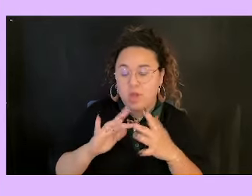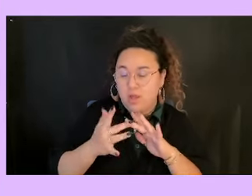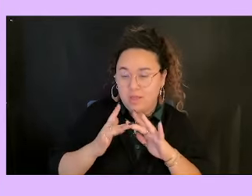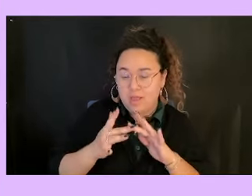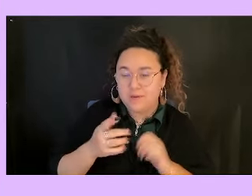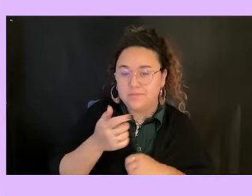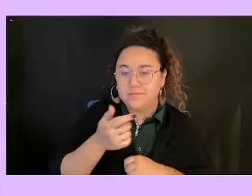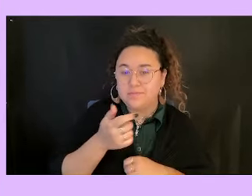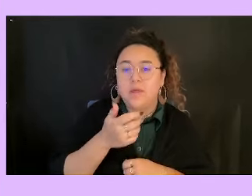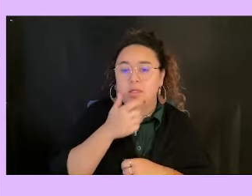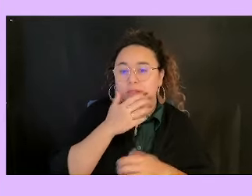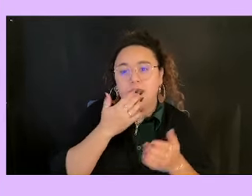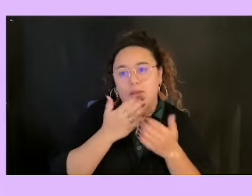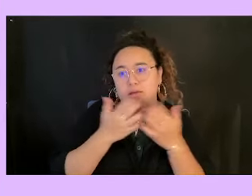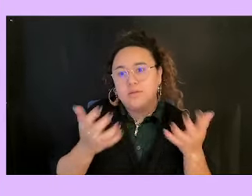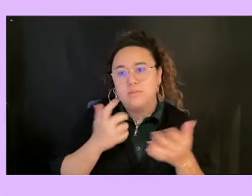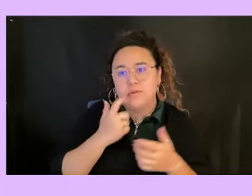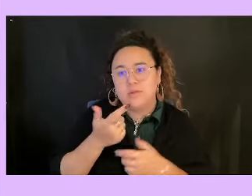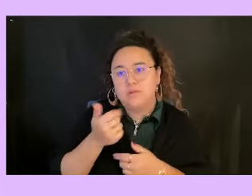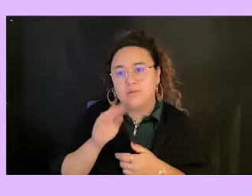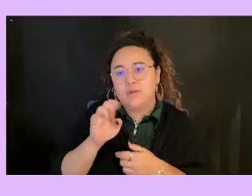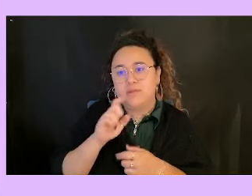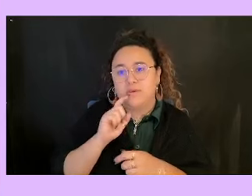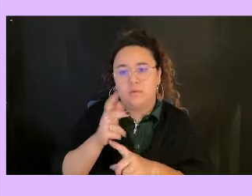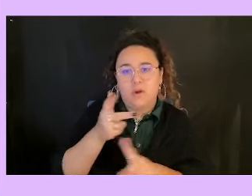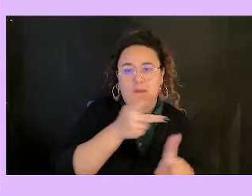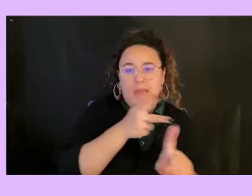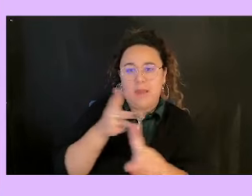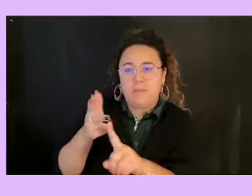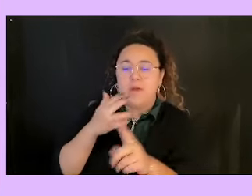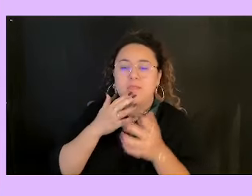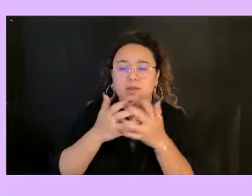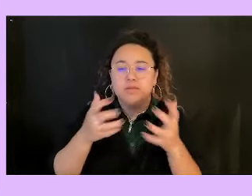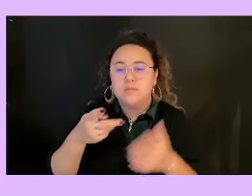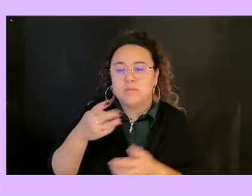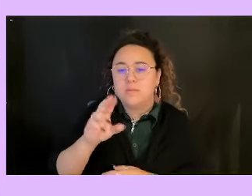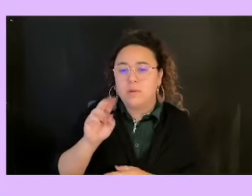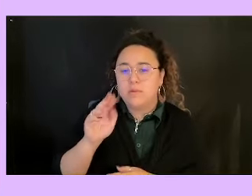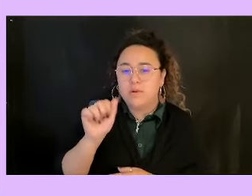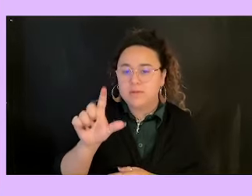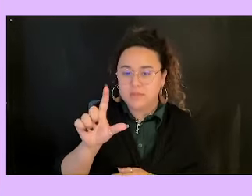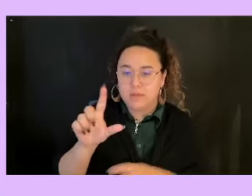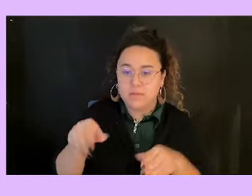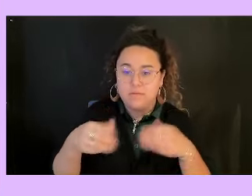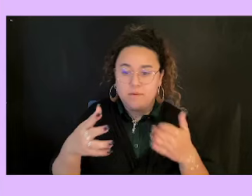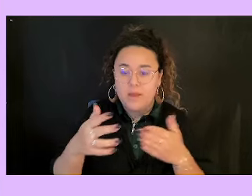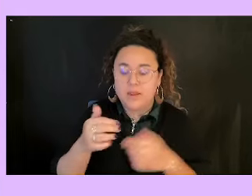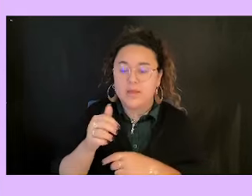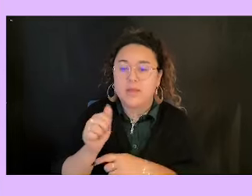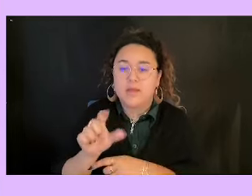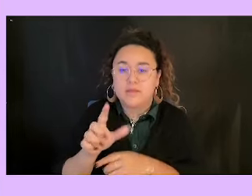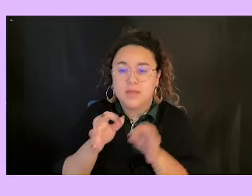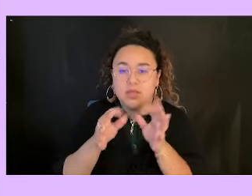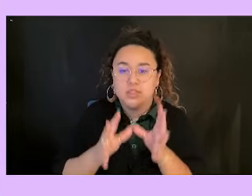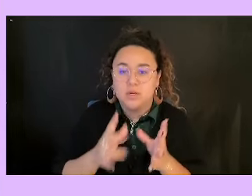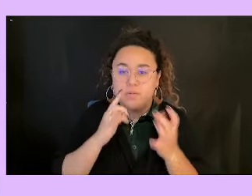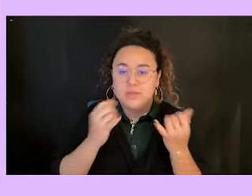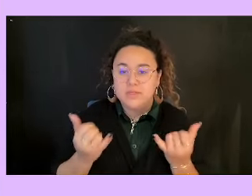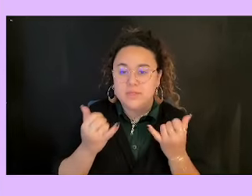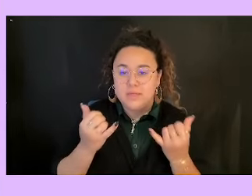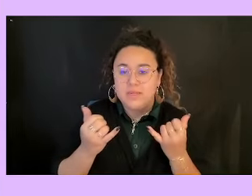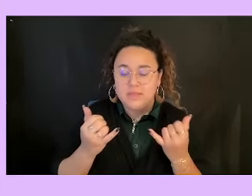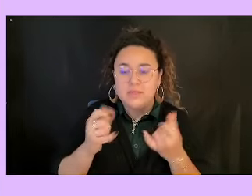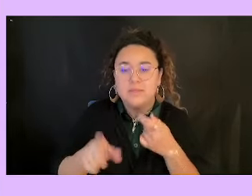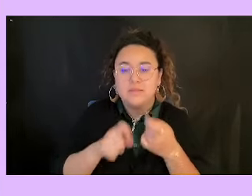Thank you, Gracie, for manning the camera. And thank Pro Bono ASL for providing ASL interpretation,